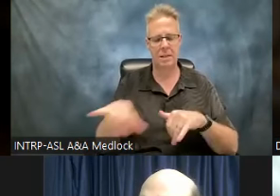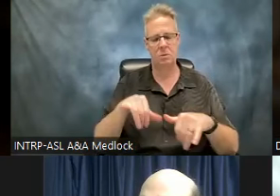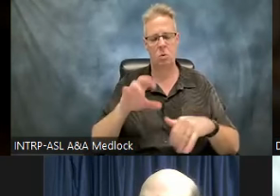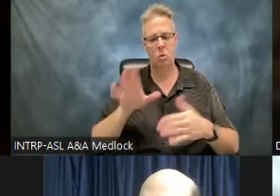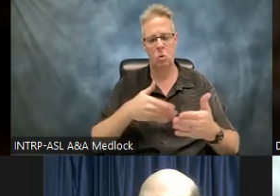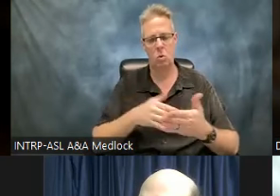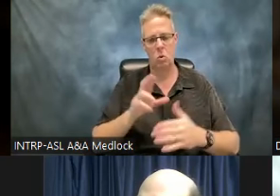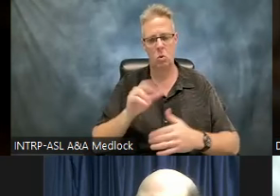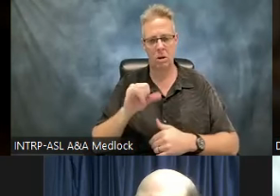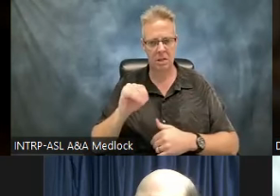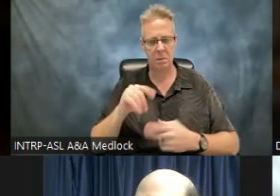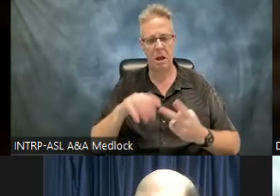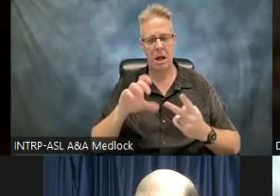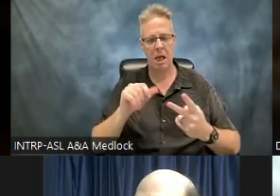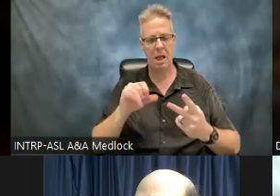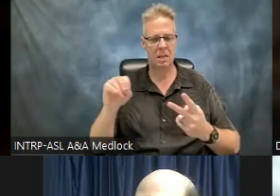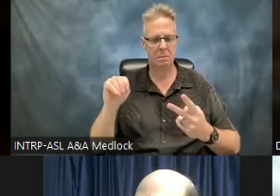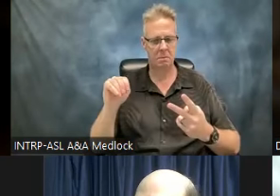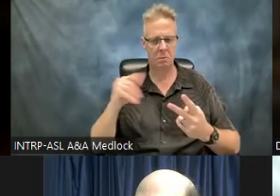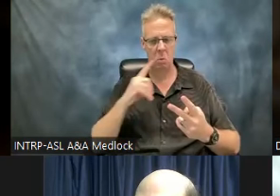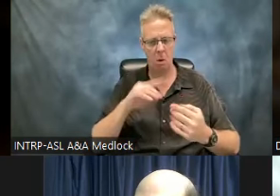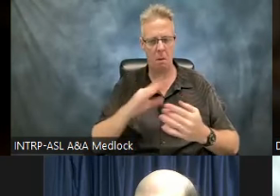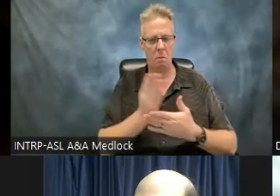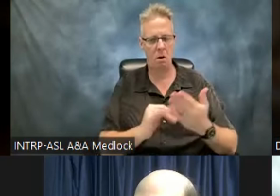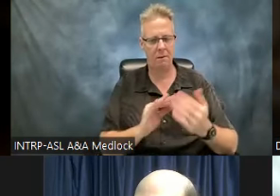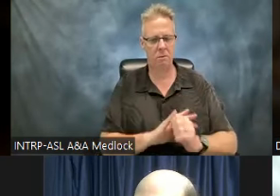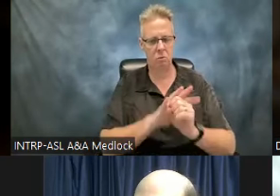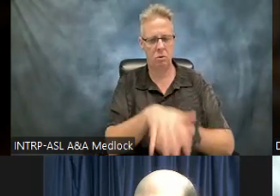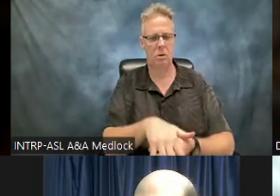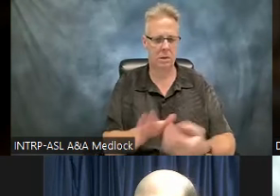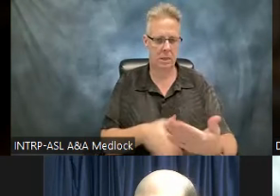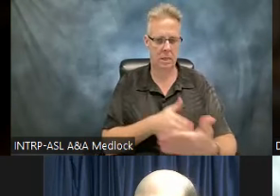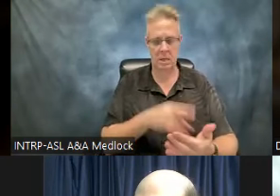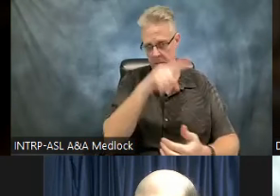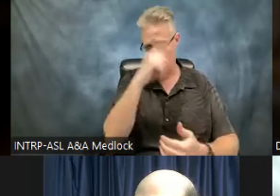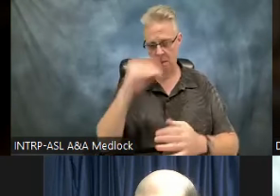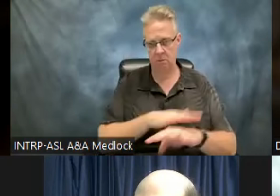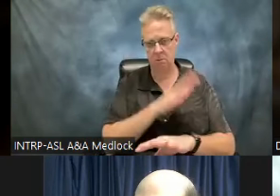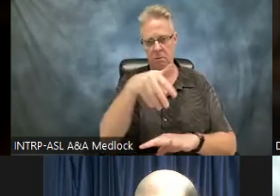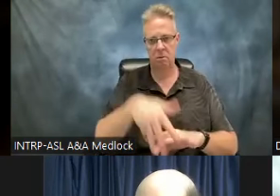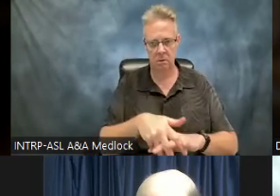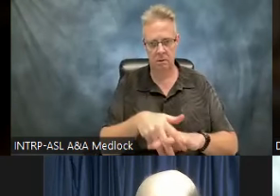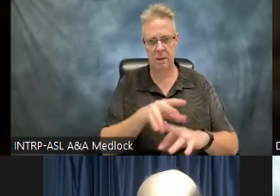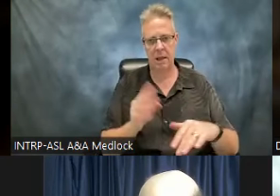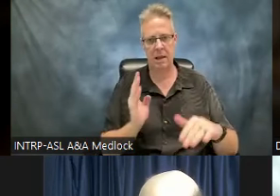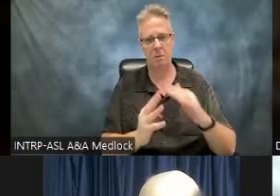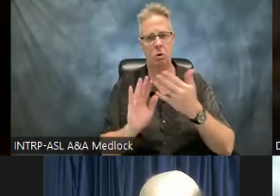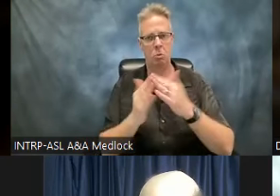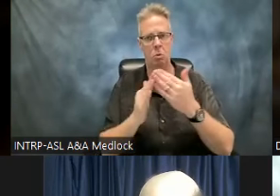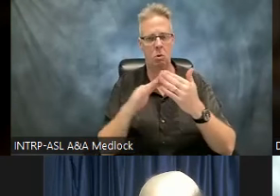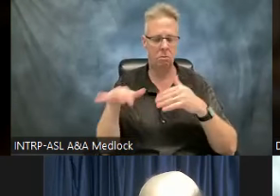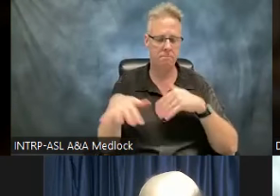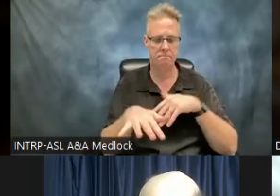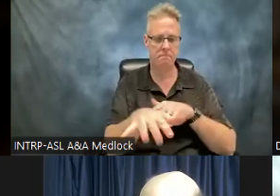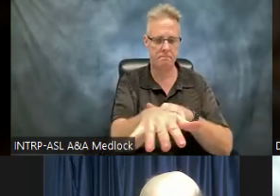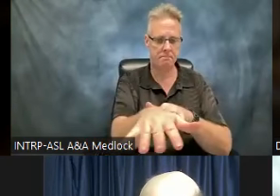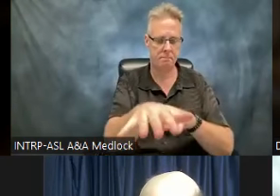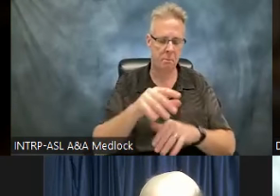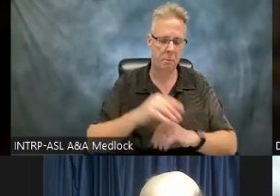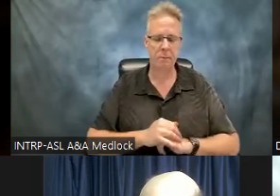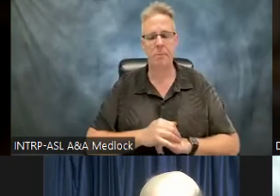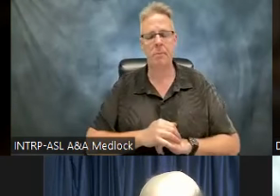and other systems of oppression that perpetuated harm against Black, Indigenous, and immigrant communities along the river. With